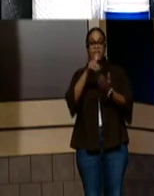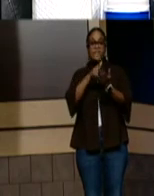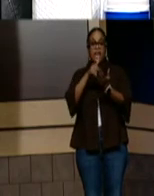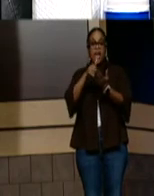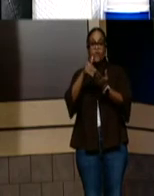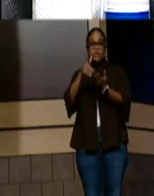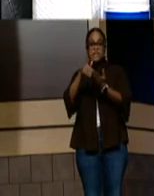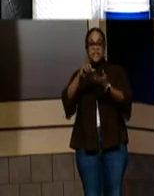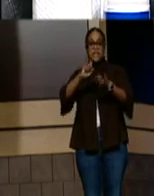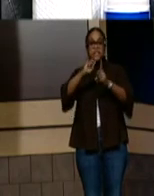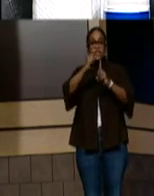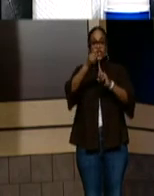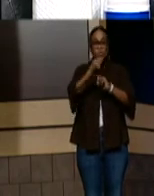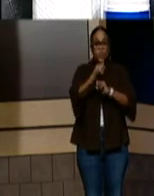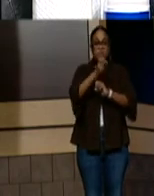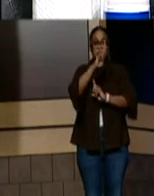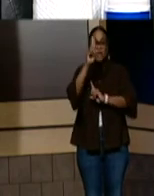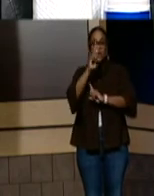in the United States itself.